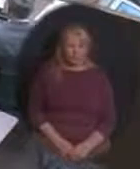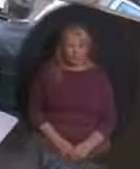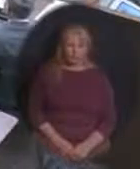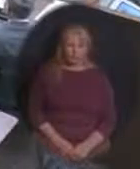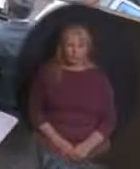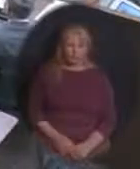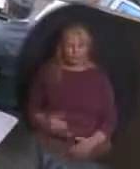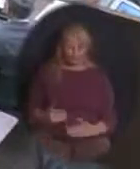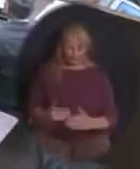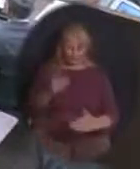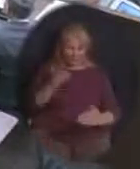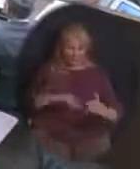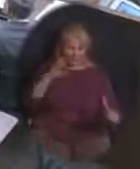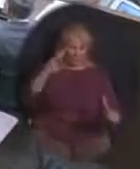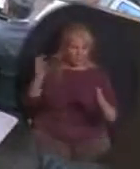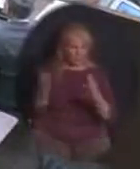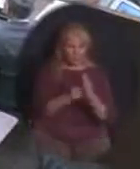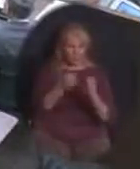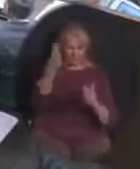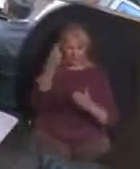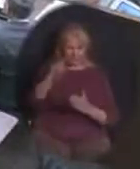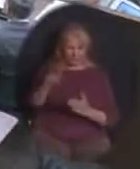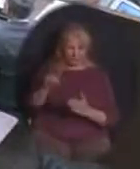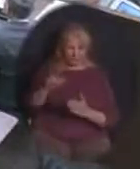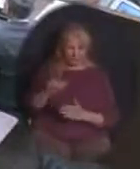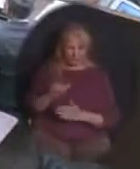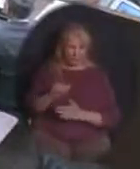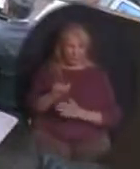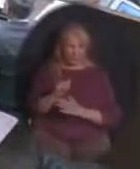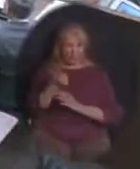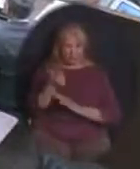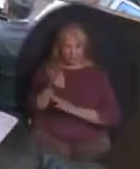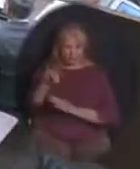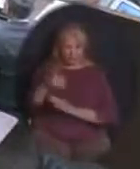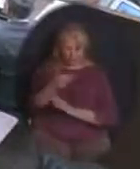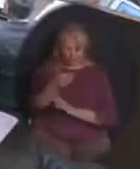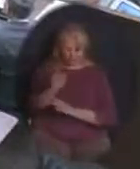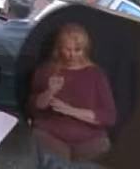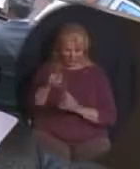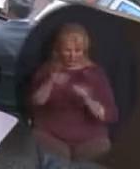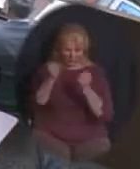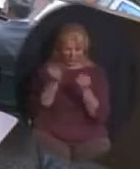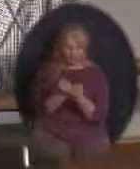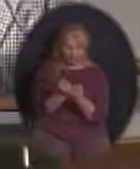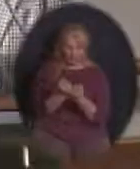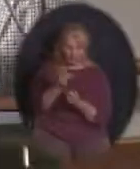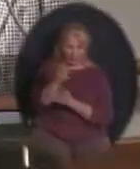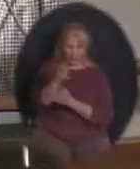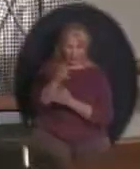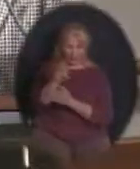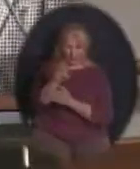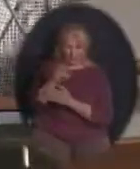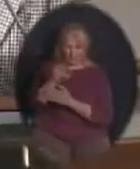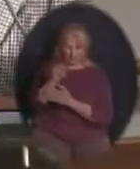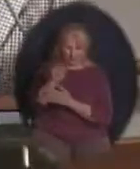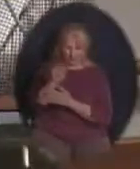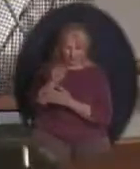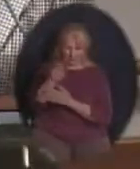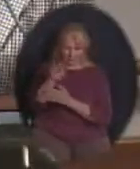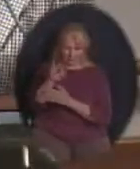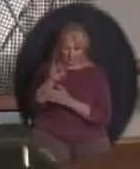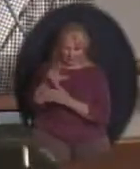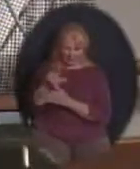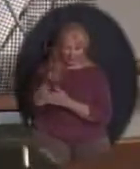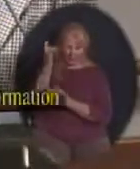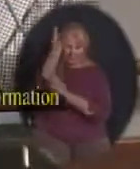Our next recognition is going to be for another outstanding junior high school team, the Oregon Trail Junior High School Future